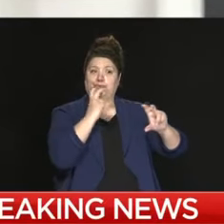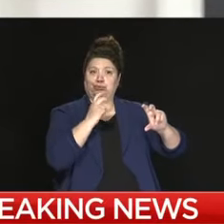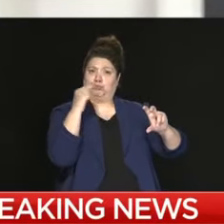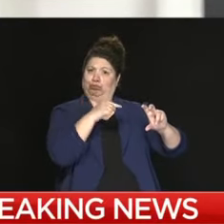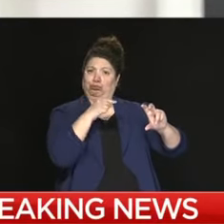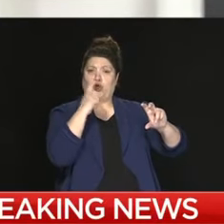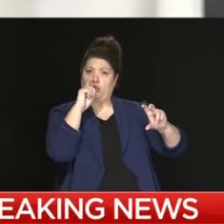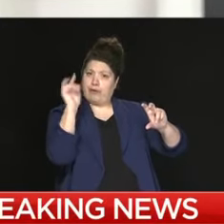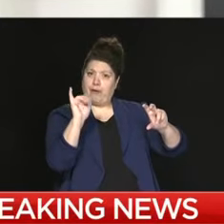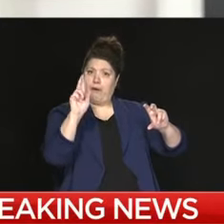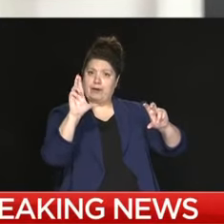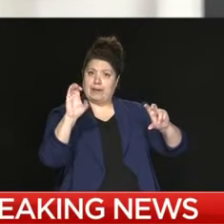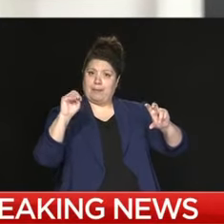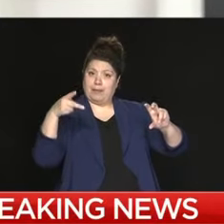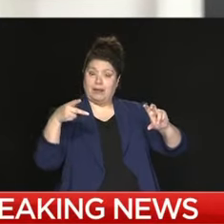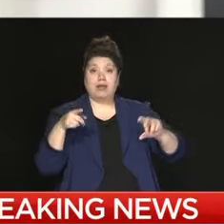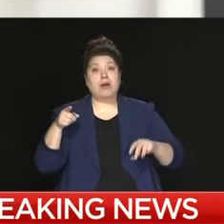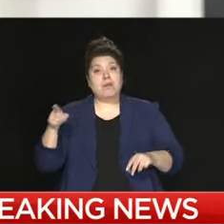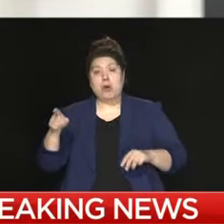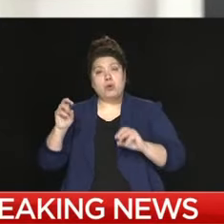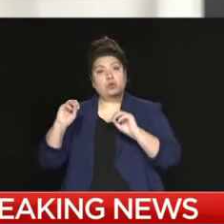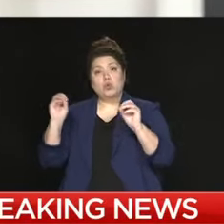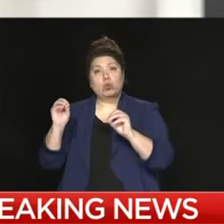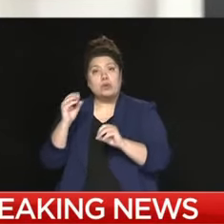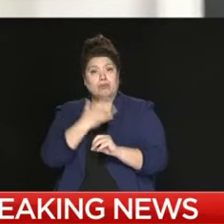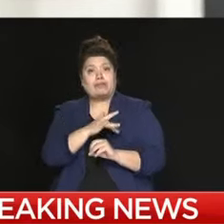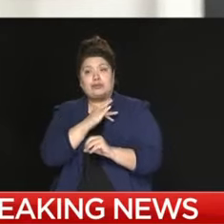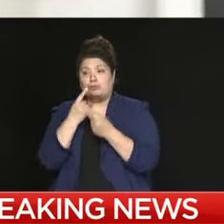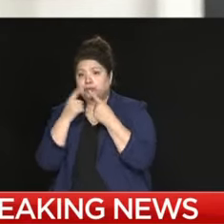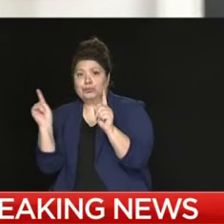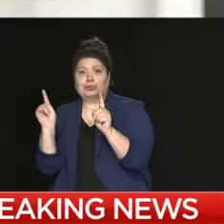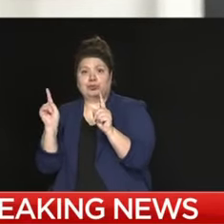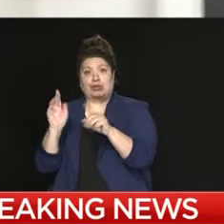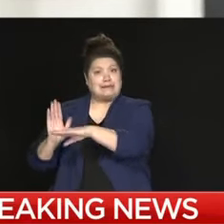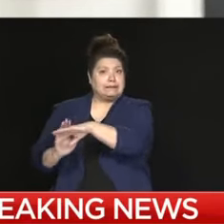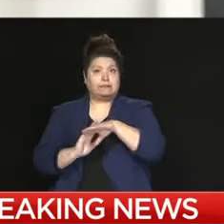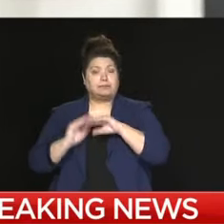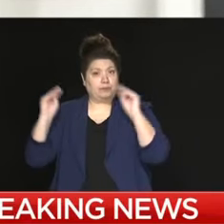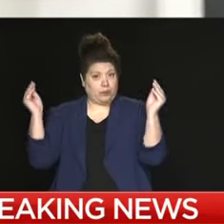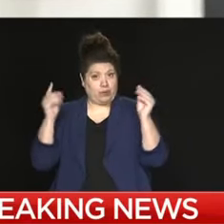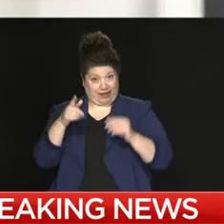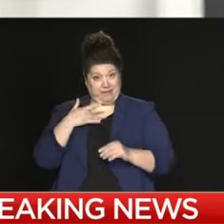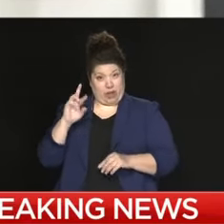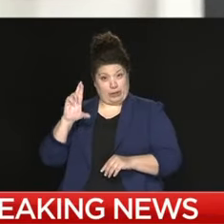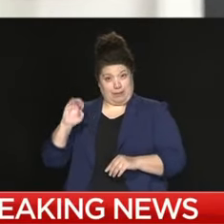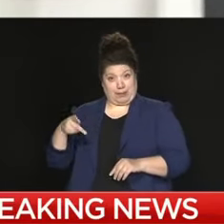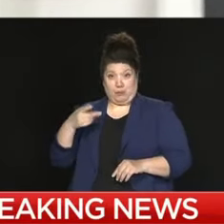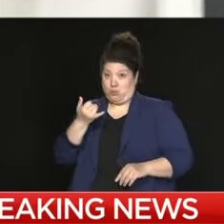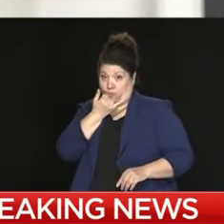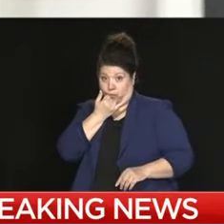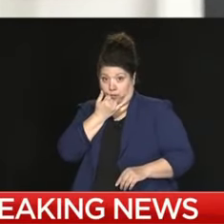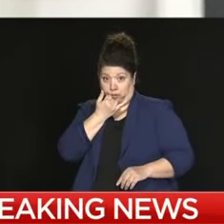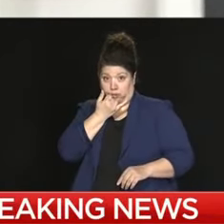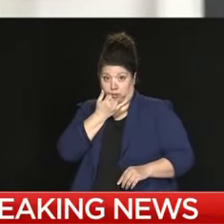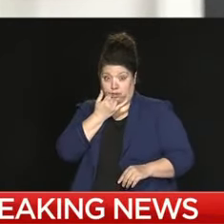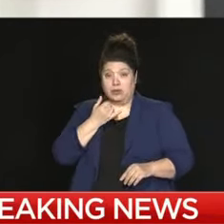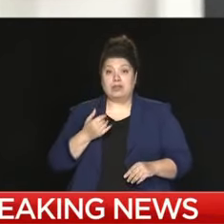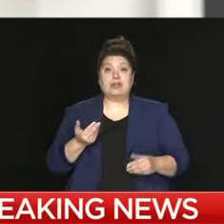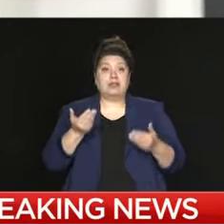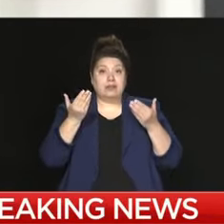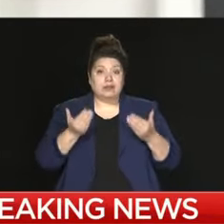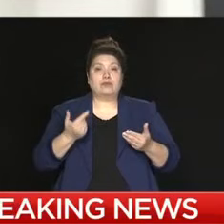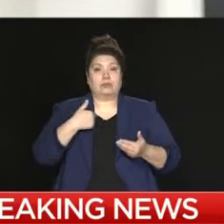And yet there was still no emergency alert. Do you see that as a failure on the part of the RCMP? I think right now we need to be